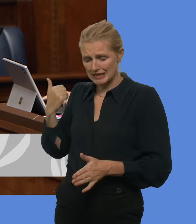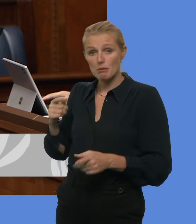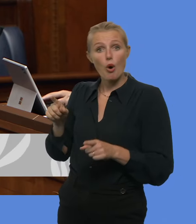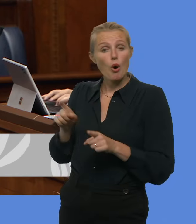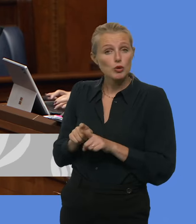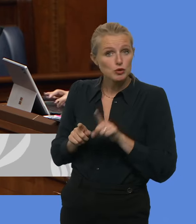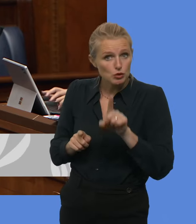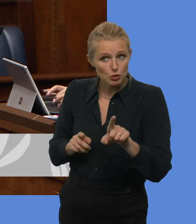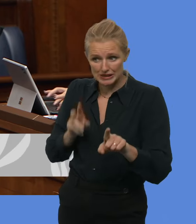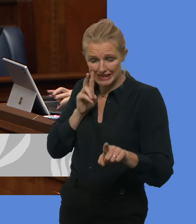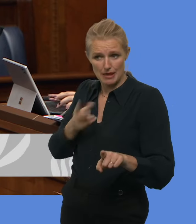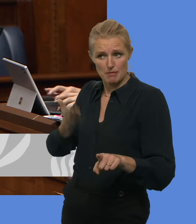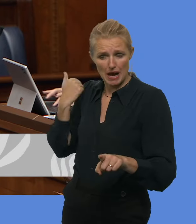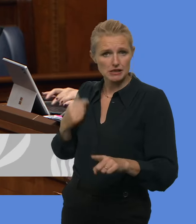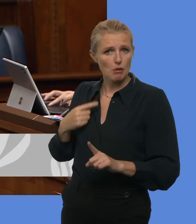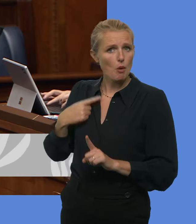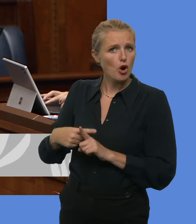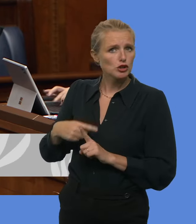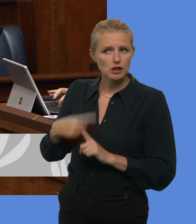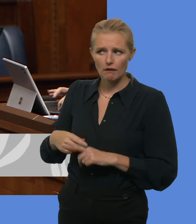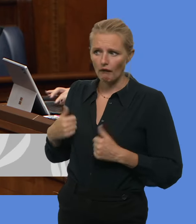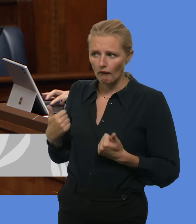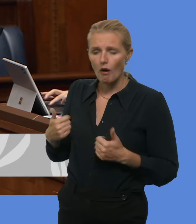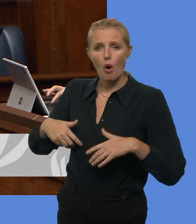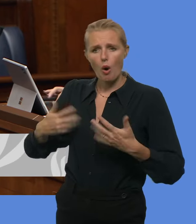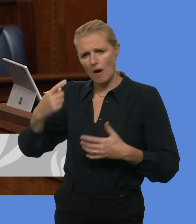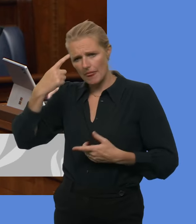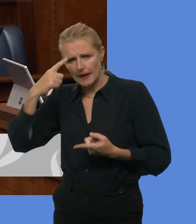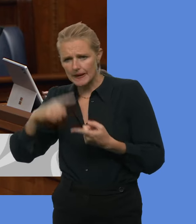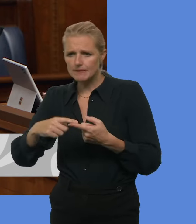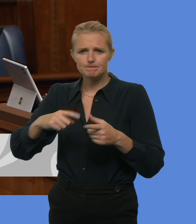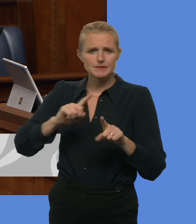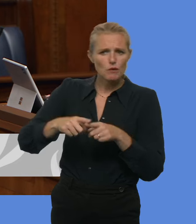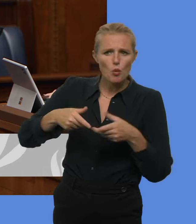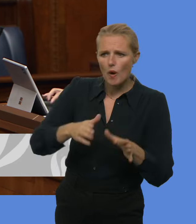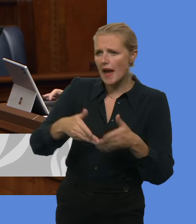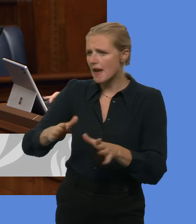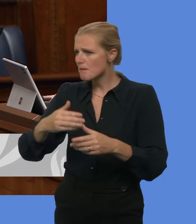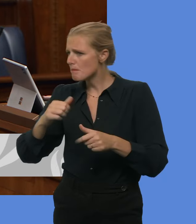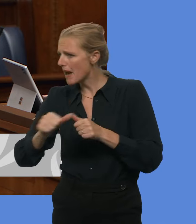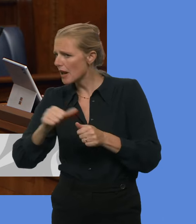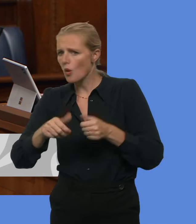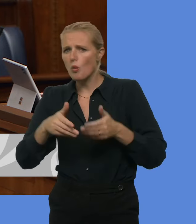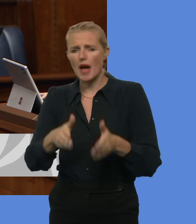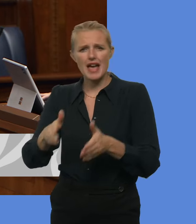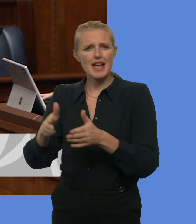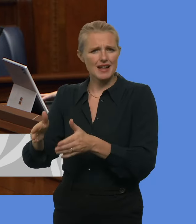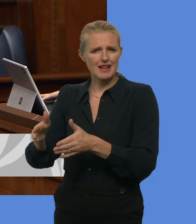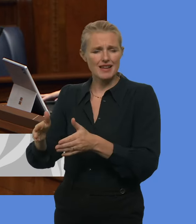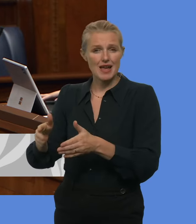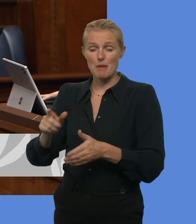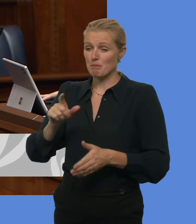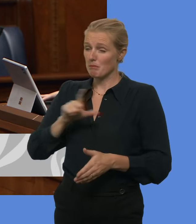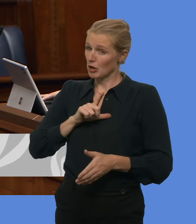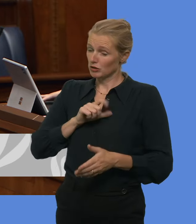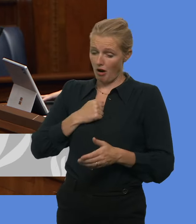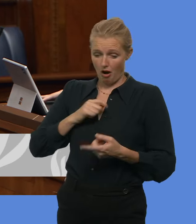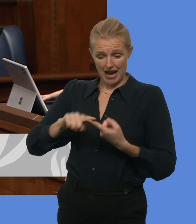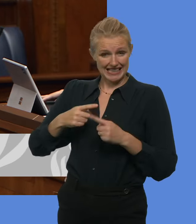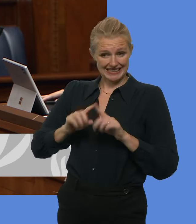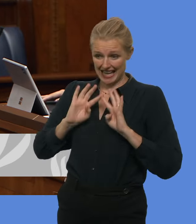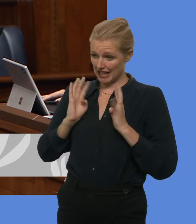try to recommend where we can find solutions in process. We've always said that, look, this must be an executive that delivers. I want